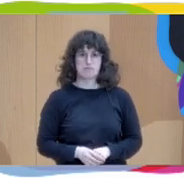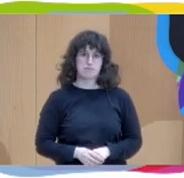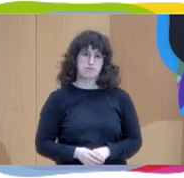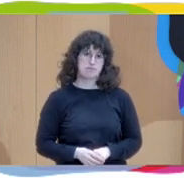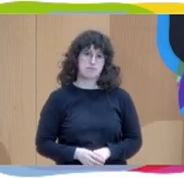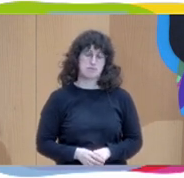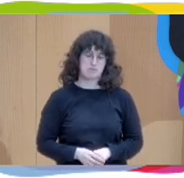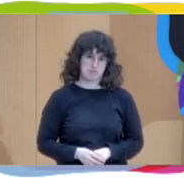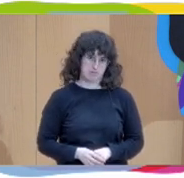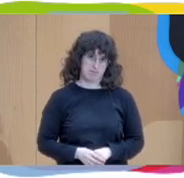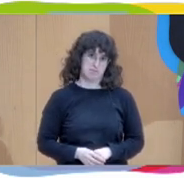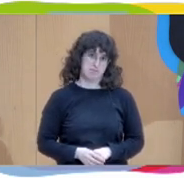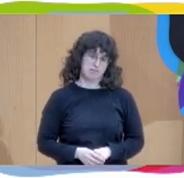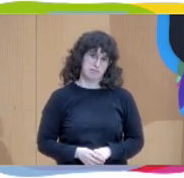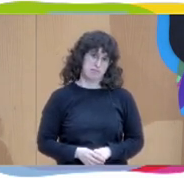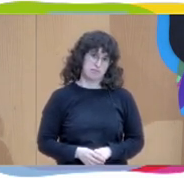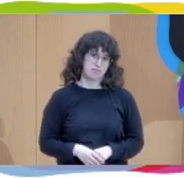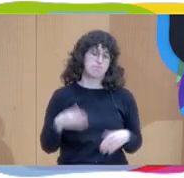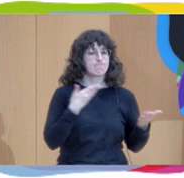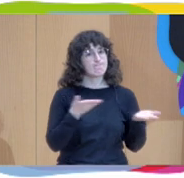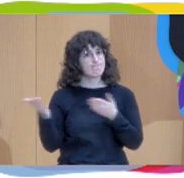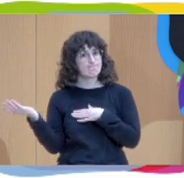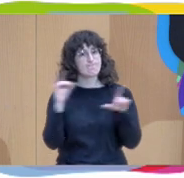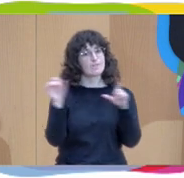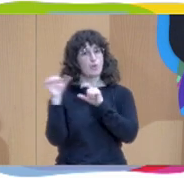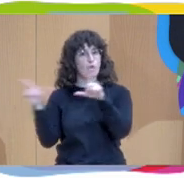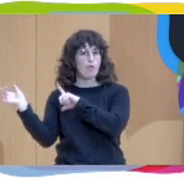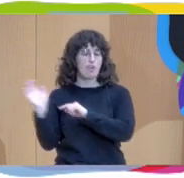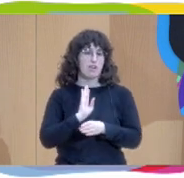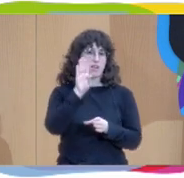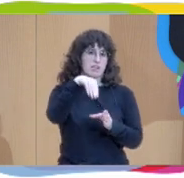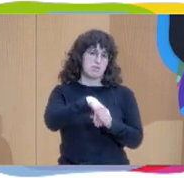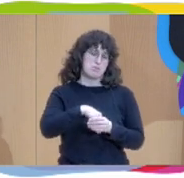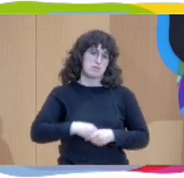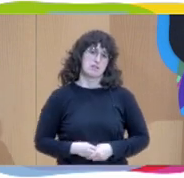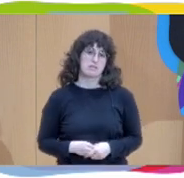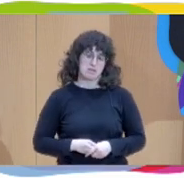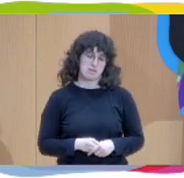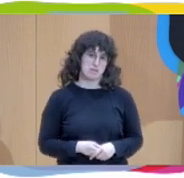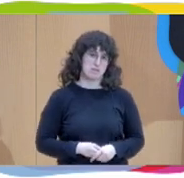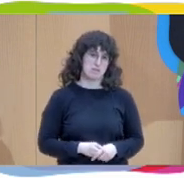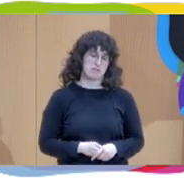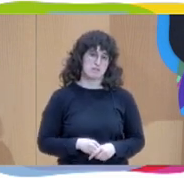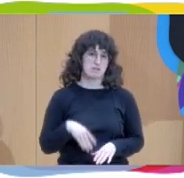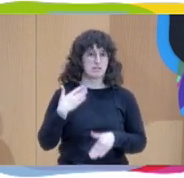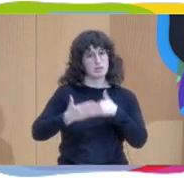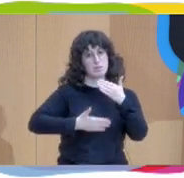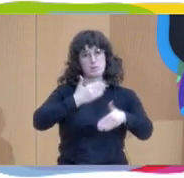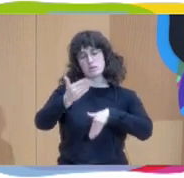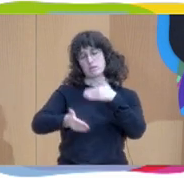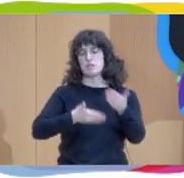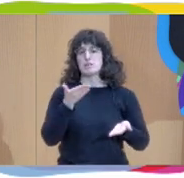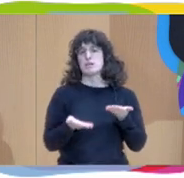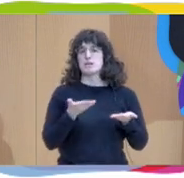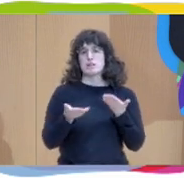Yeah, this is our content of the presentation shortly, something more about evaluation process, and then, as